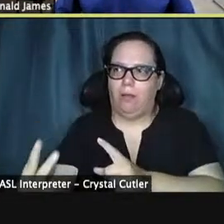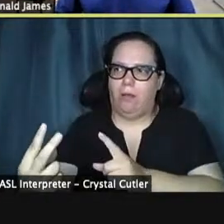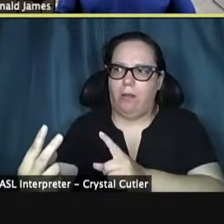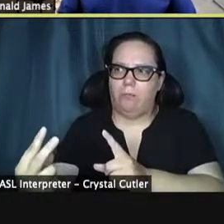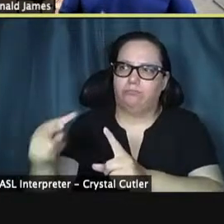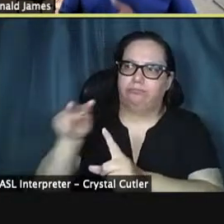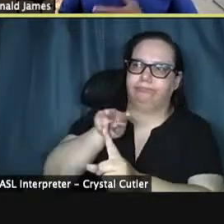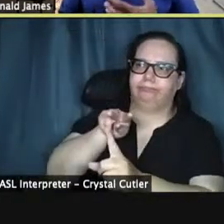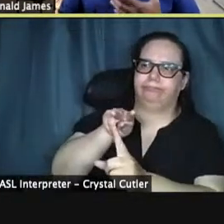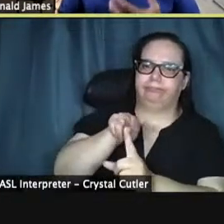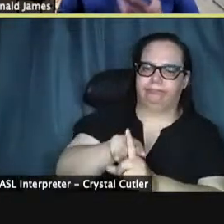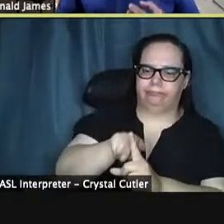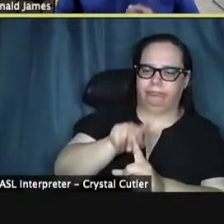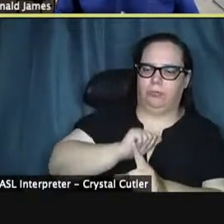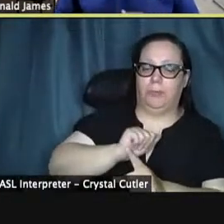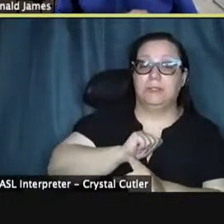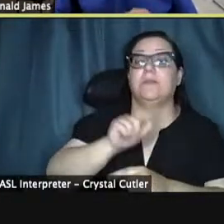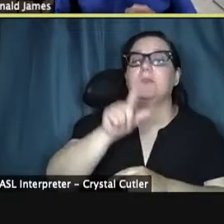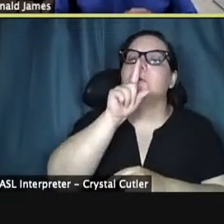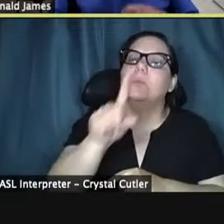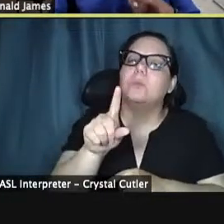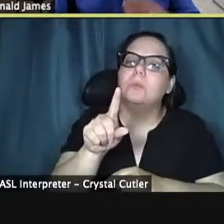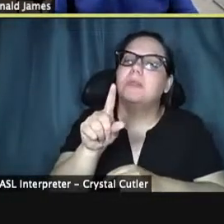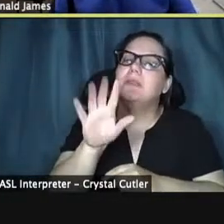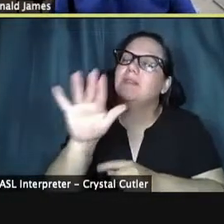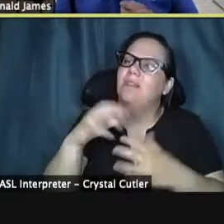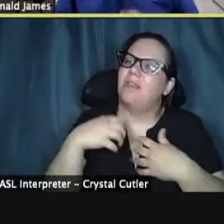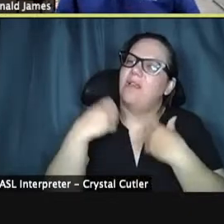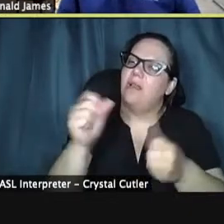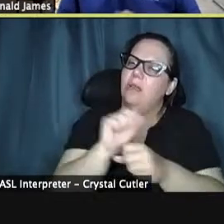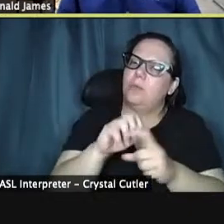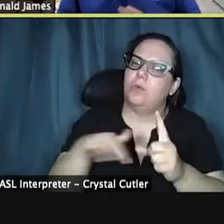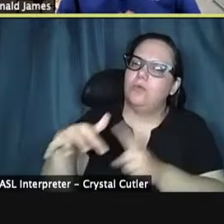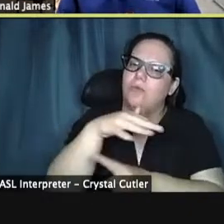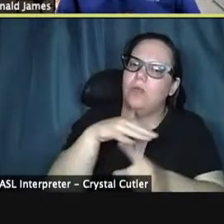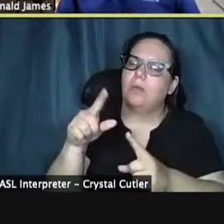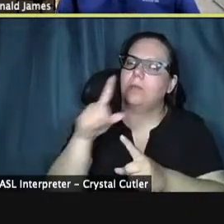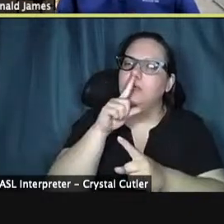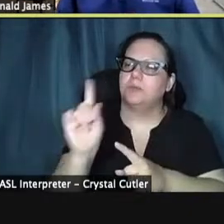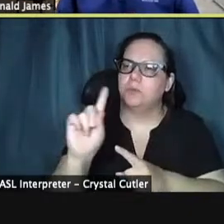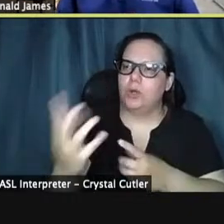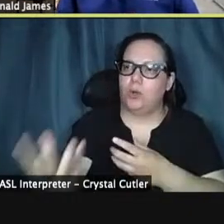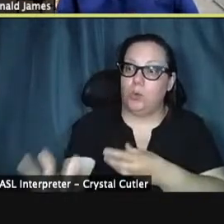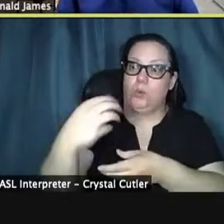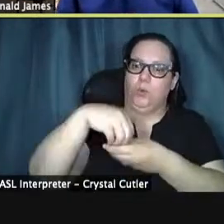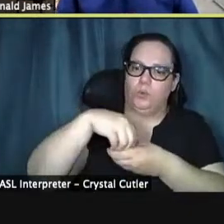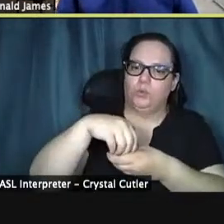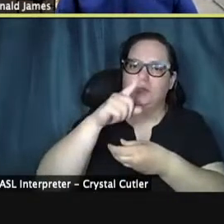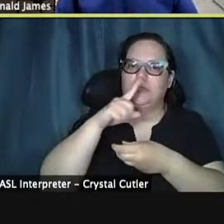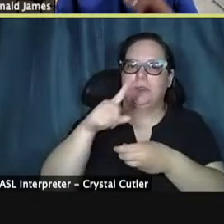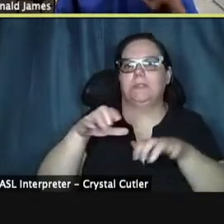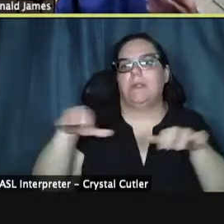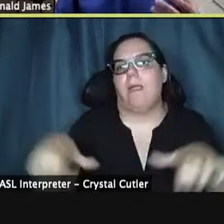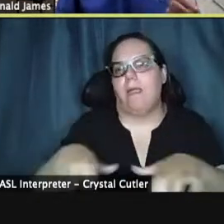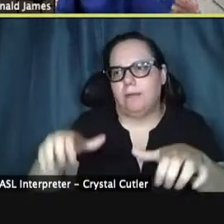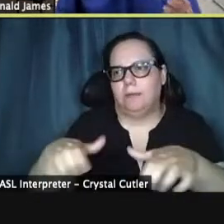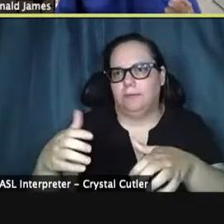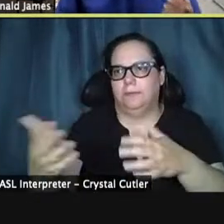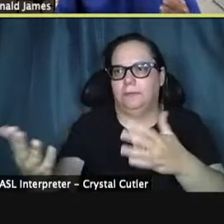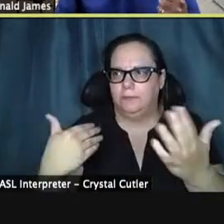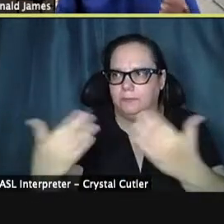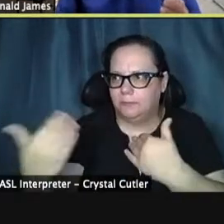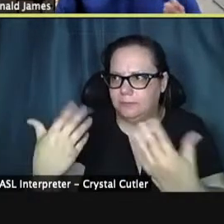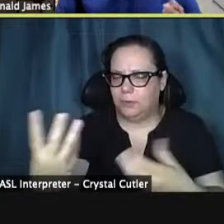environment is one in which inclusion is the proactive manner in which one engages others. We approach